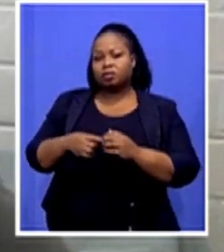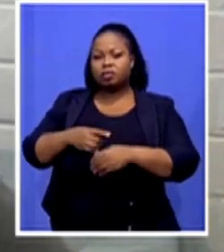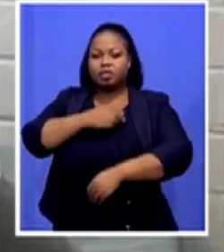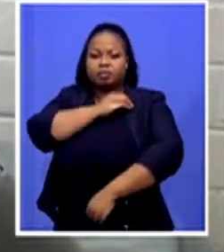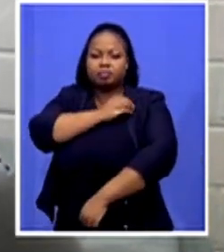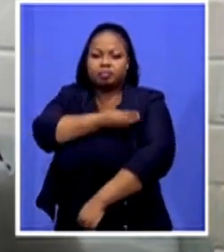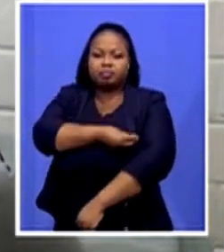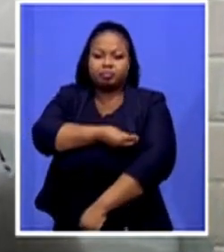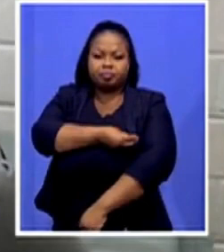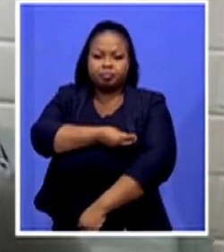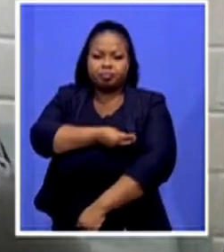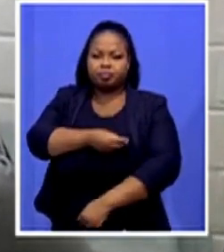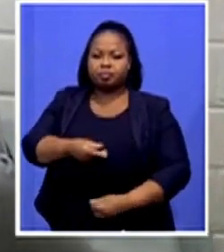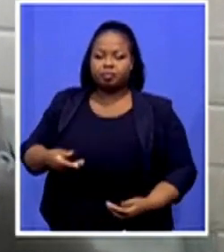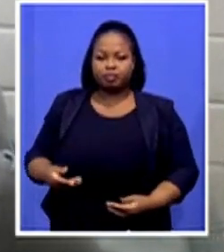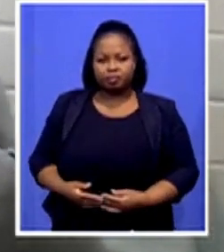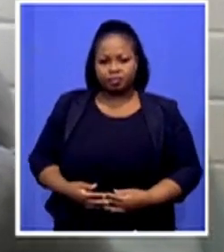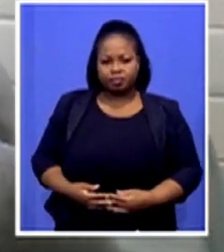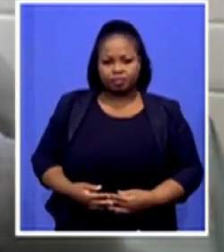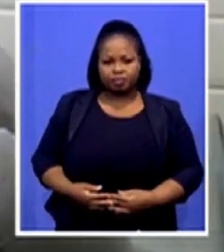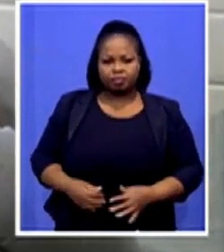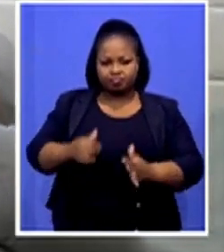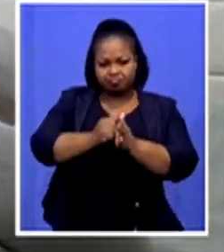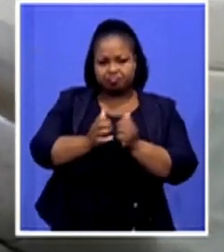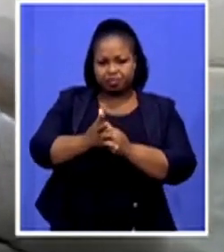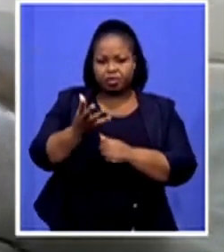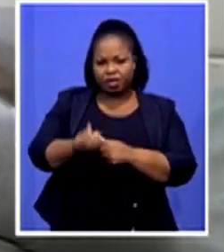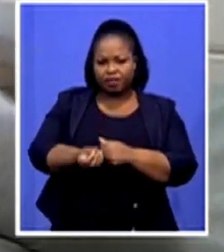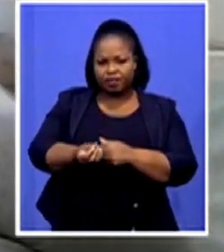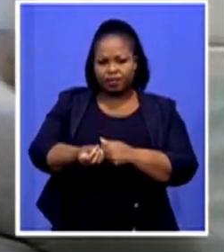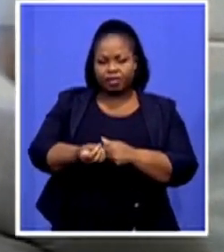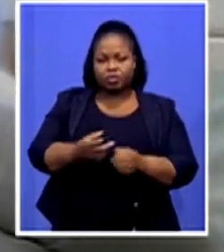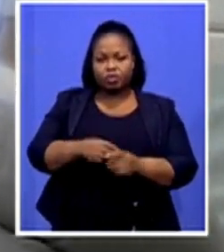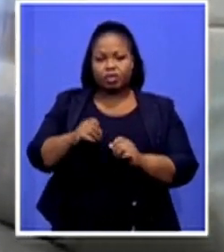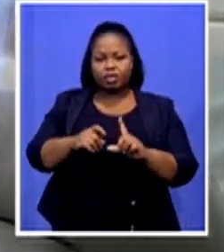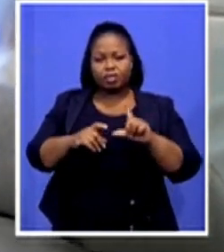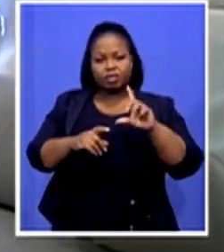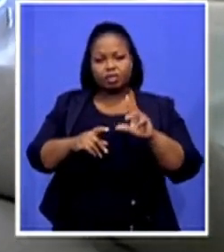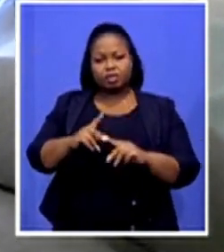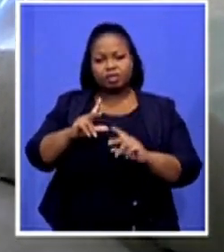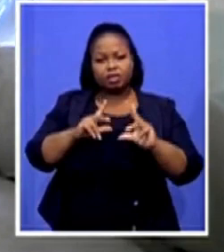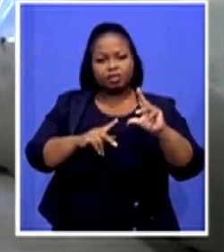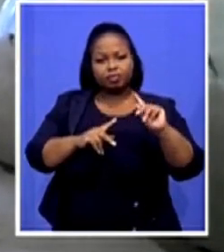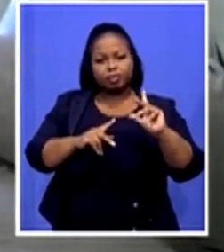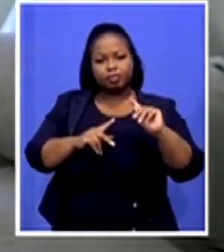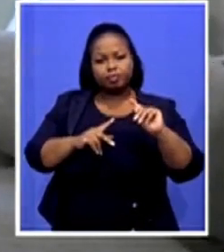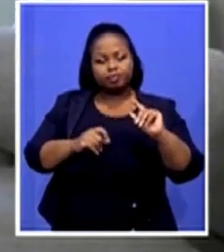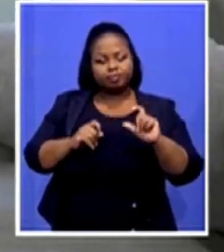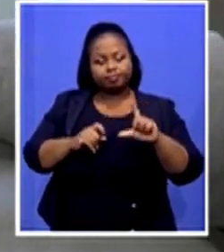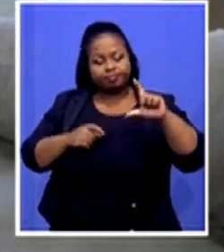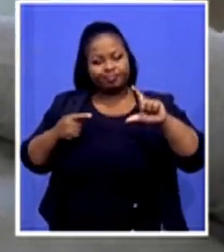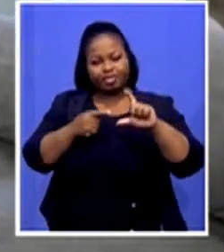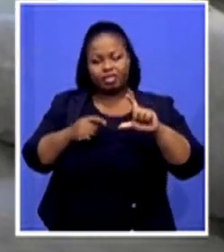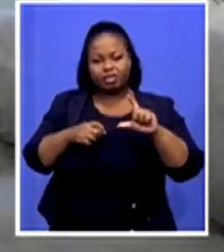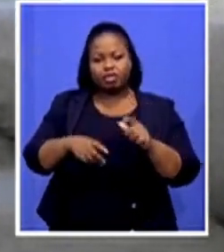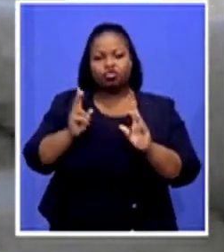gloves. This particular vaccine we are testing is a genetically modified organism, so we need to be careful